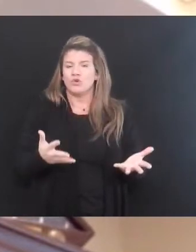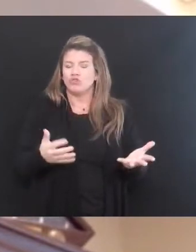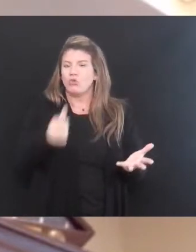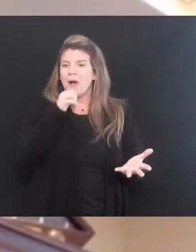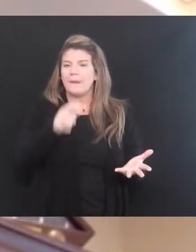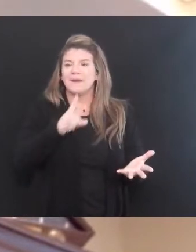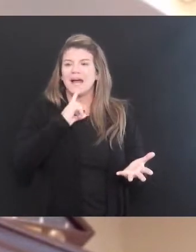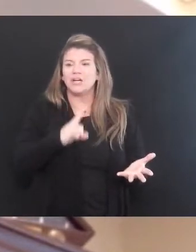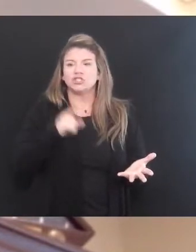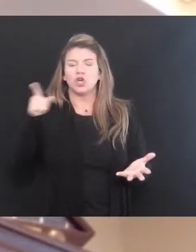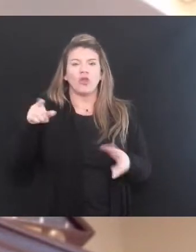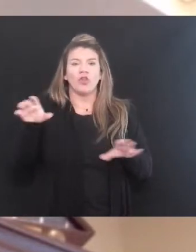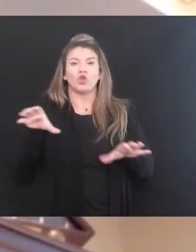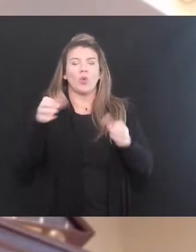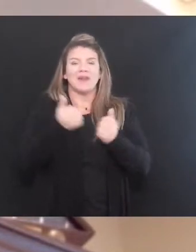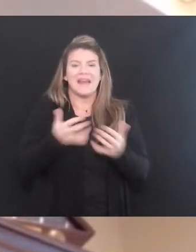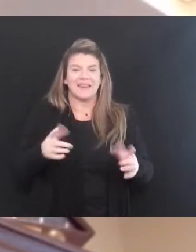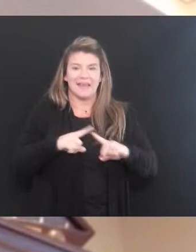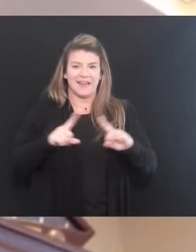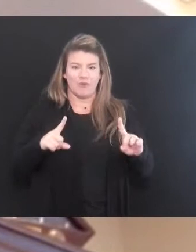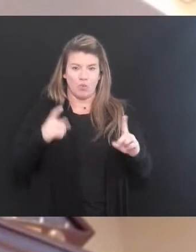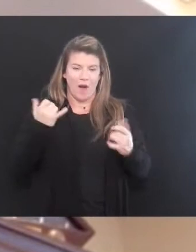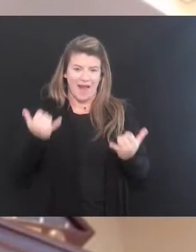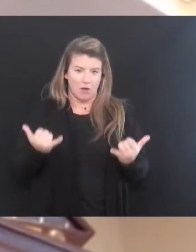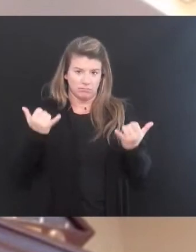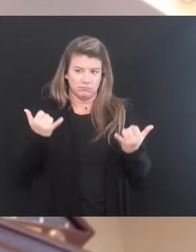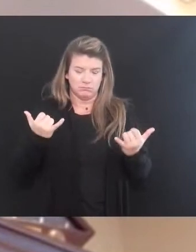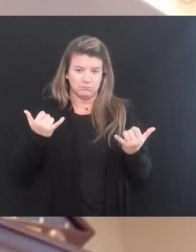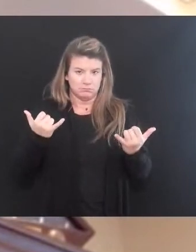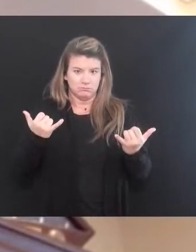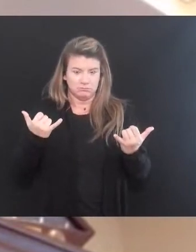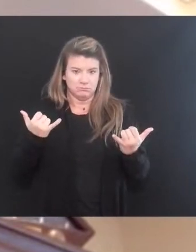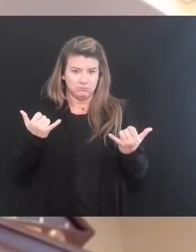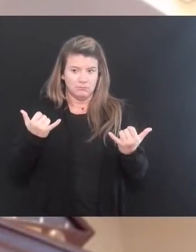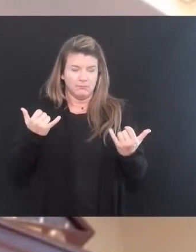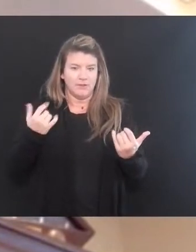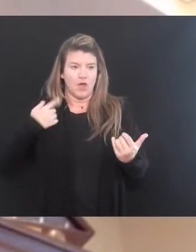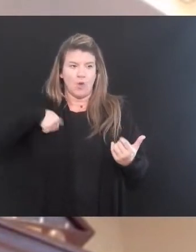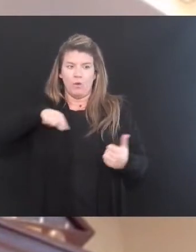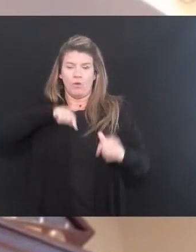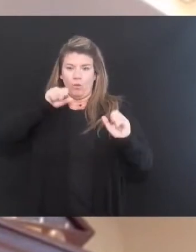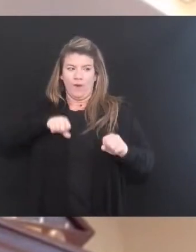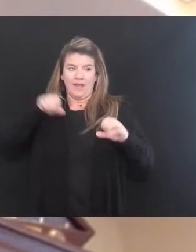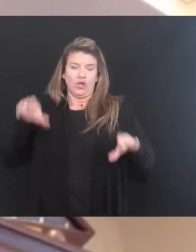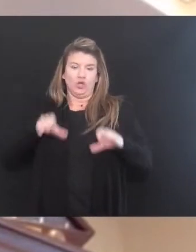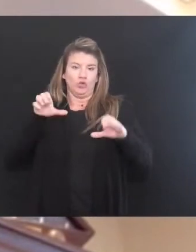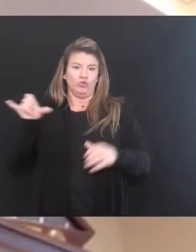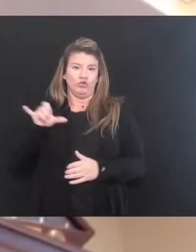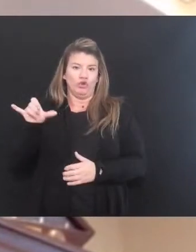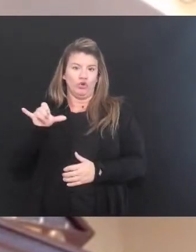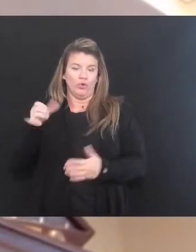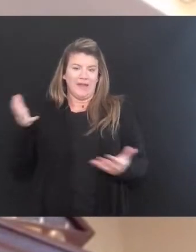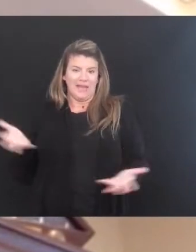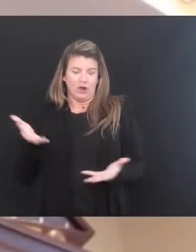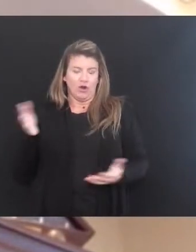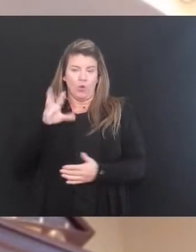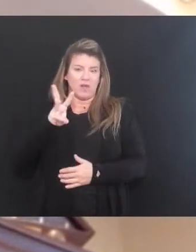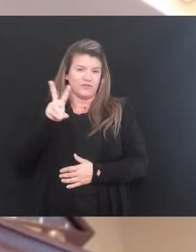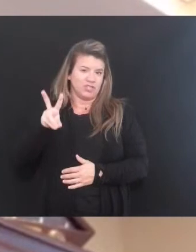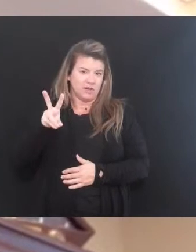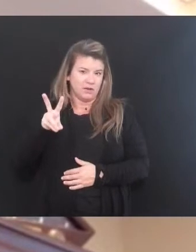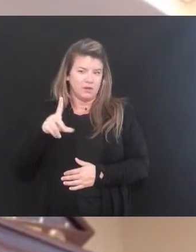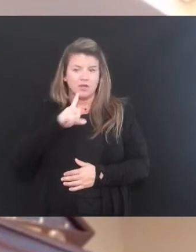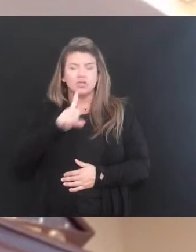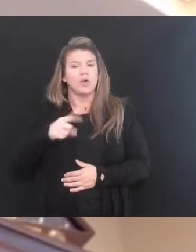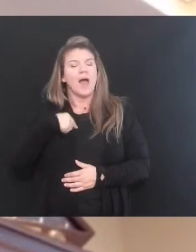sure that they're doing anything different right now than what we would be doing in West Virginia. So